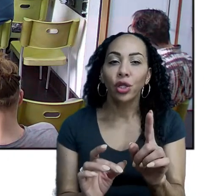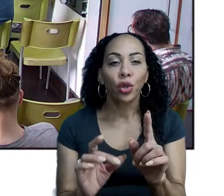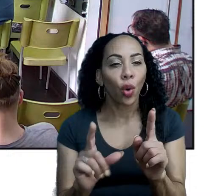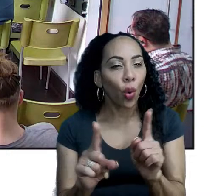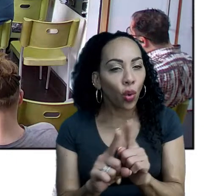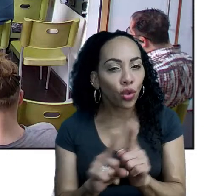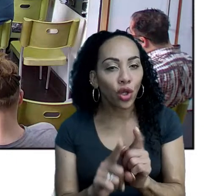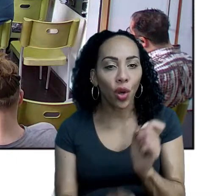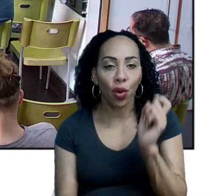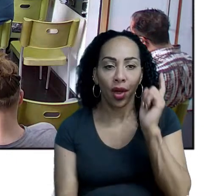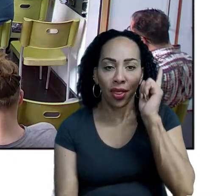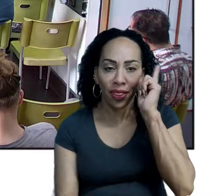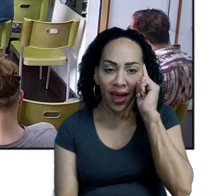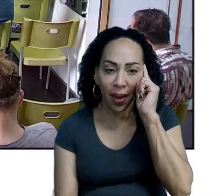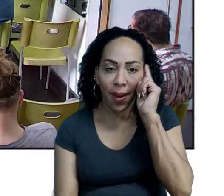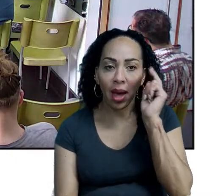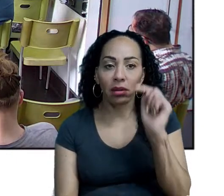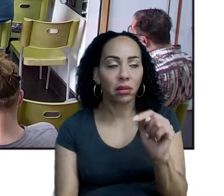person talking at